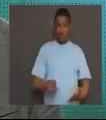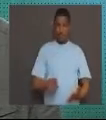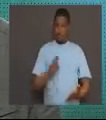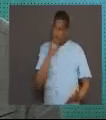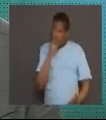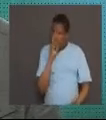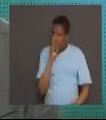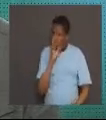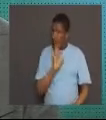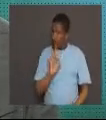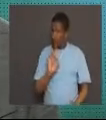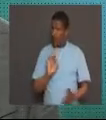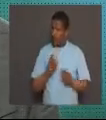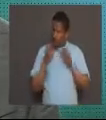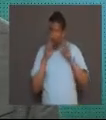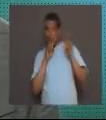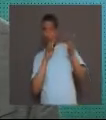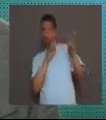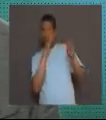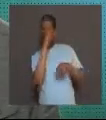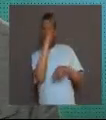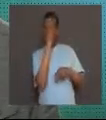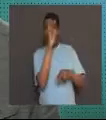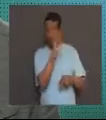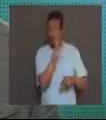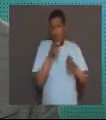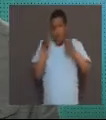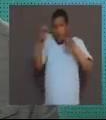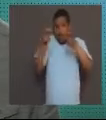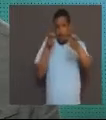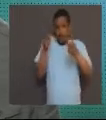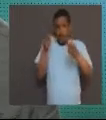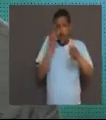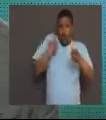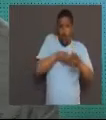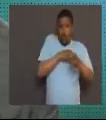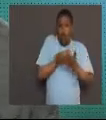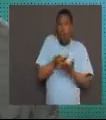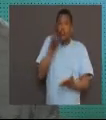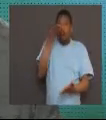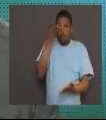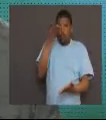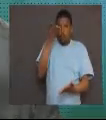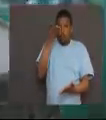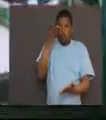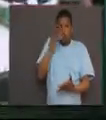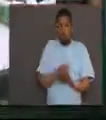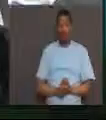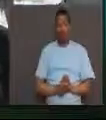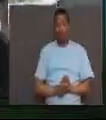wise and forward-looking in our management of those resources.